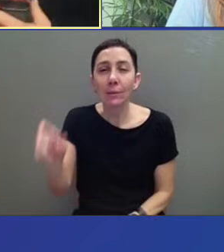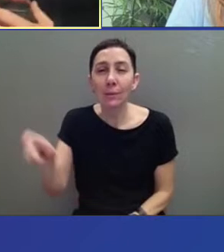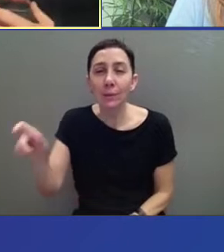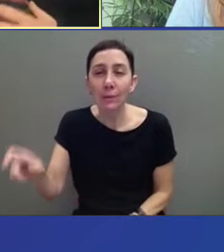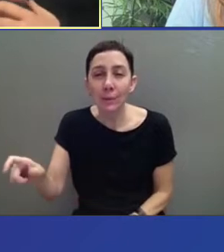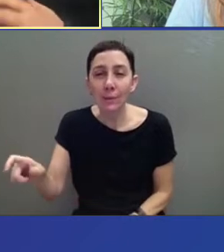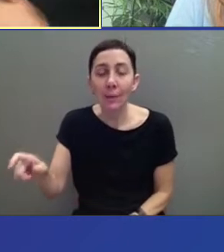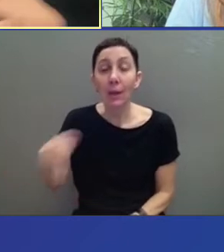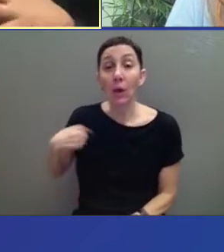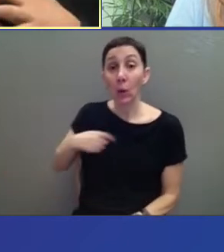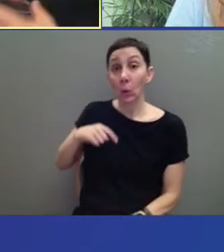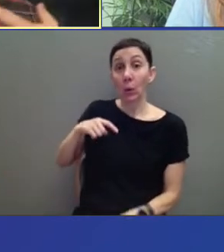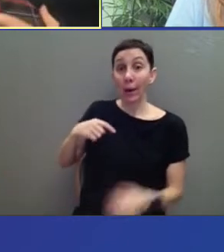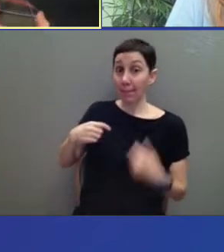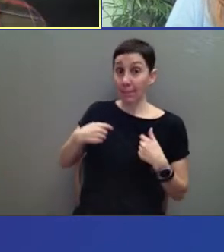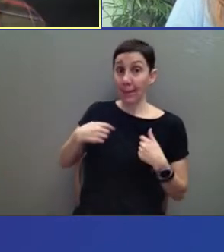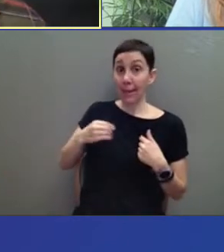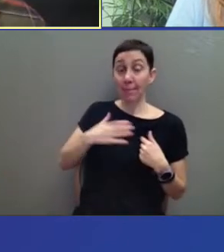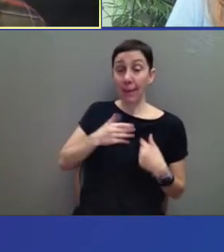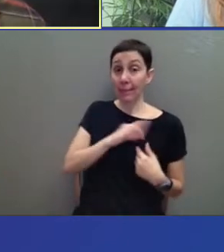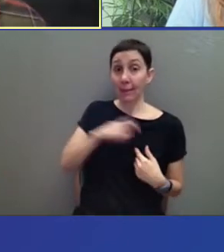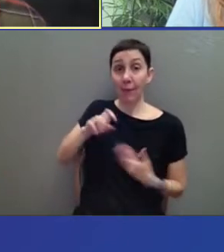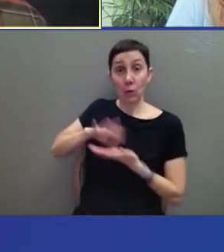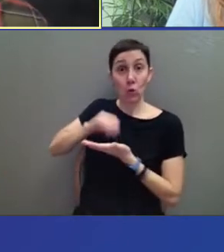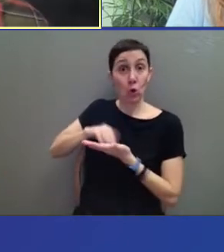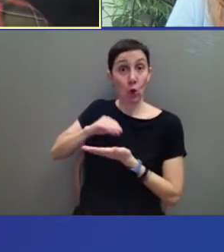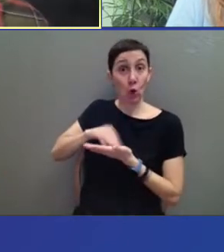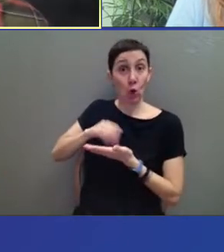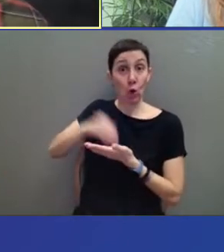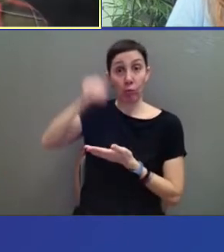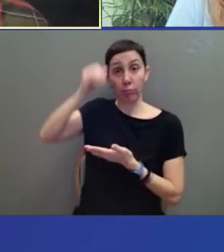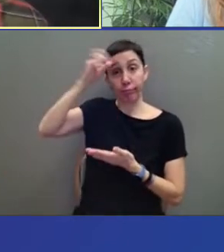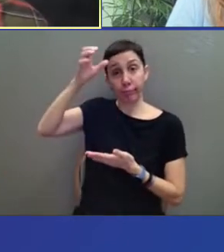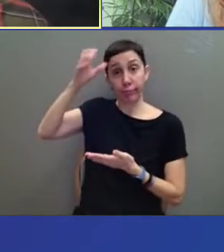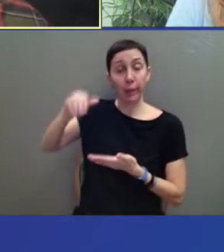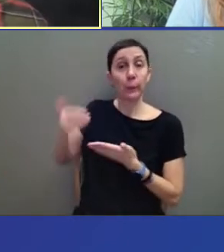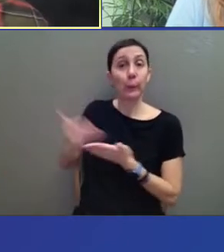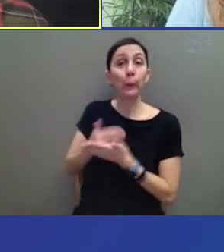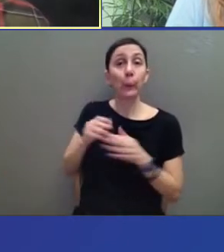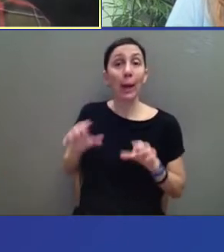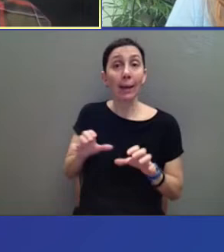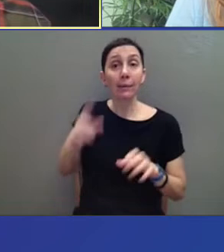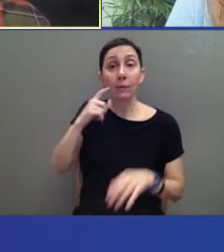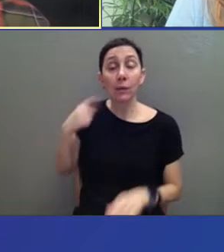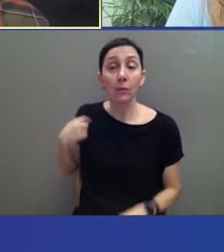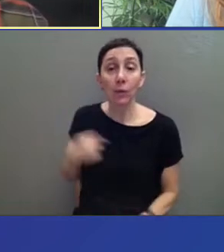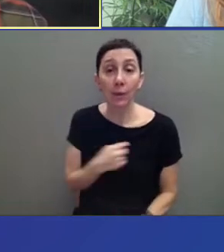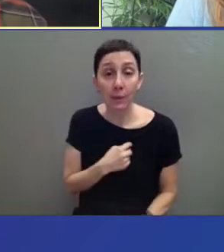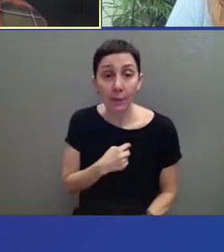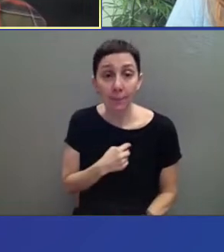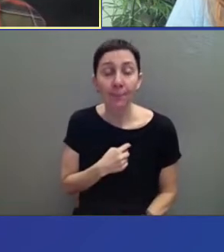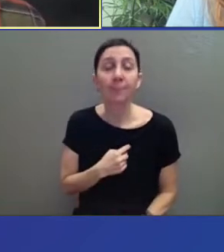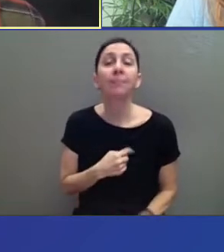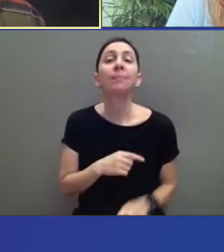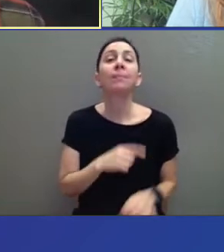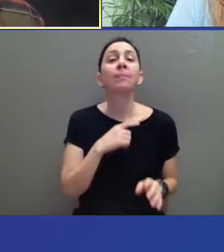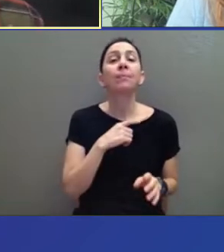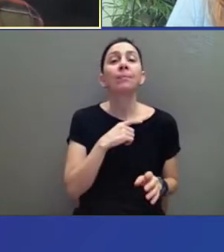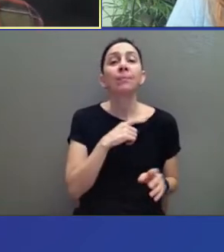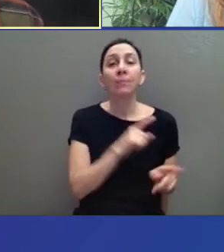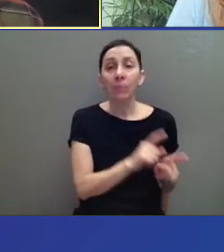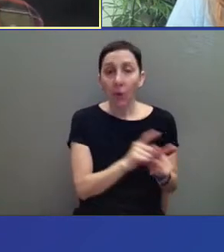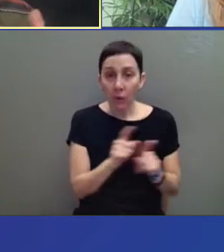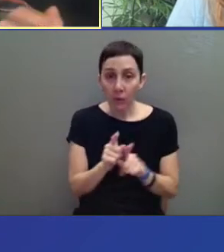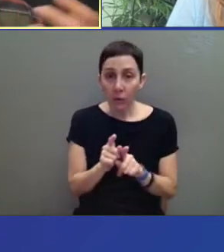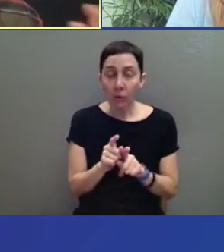for education for me and for my staff, because again, that was a new activity for us. The other thing I'll say,